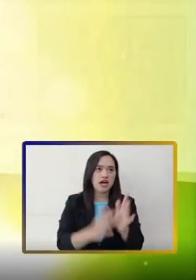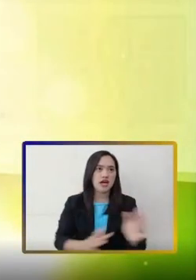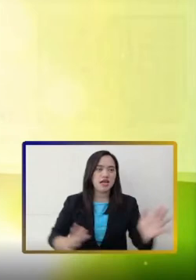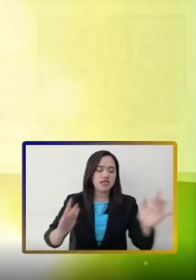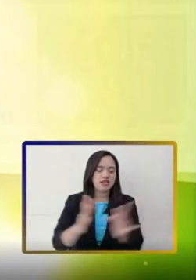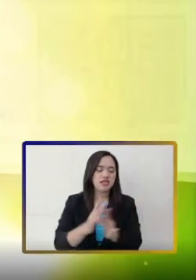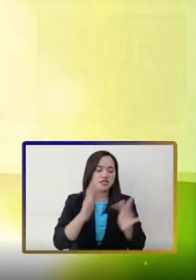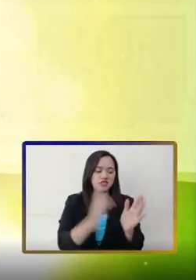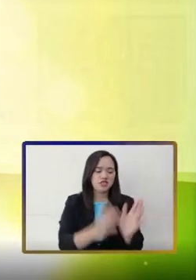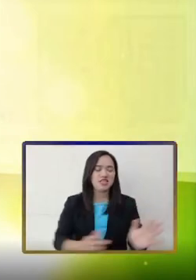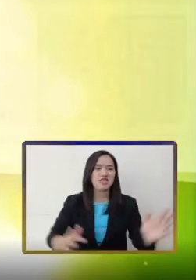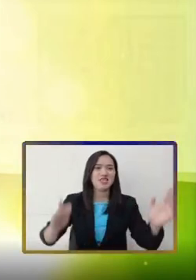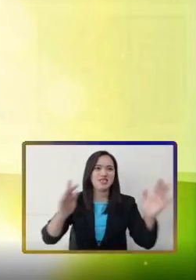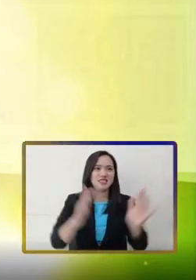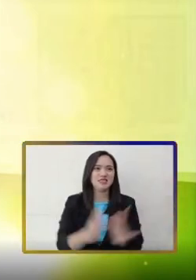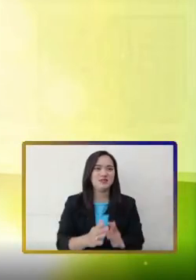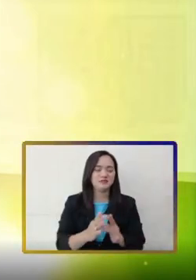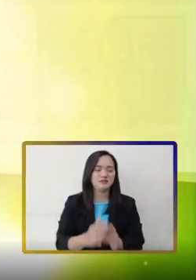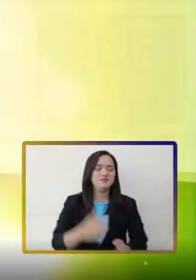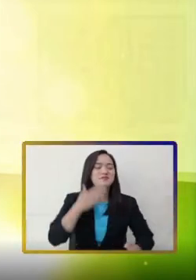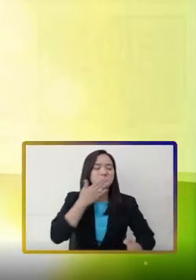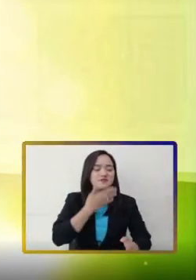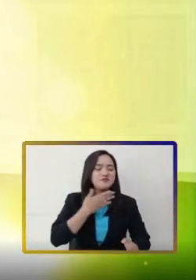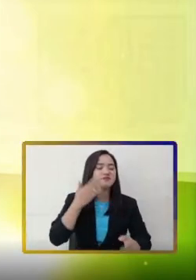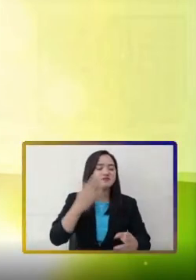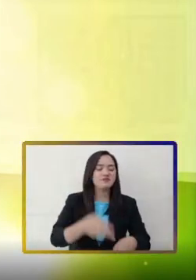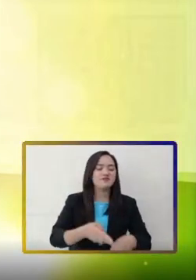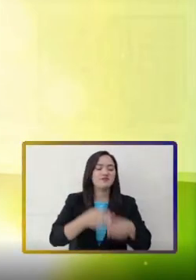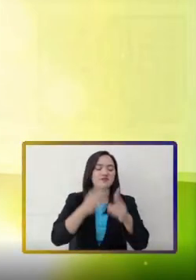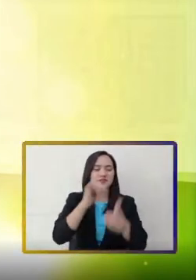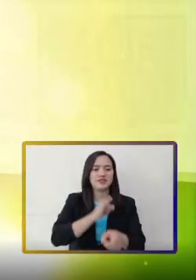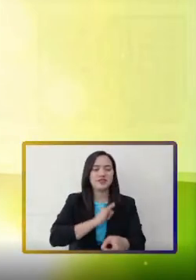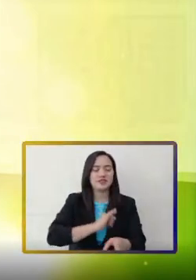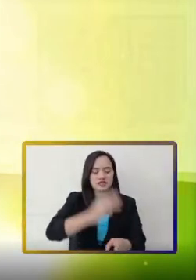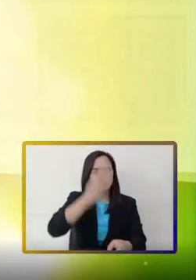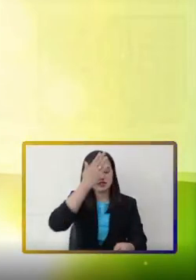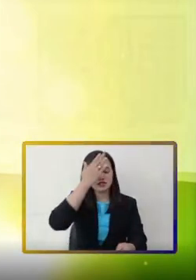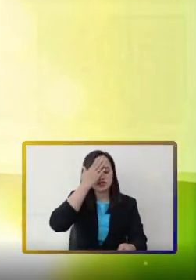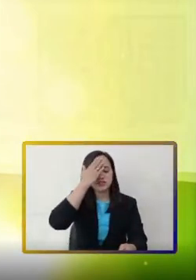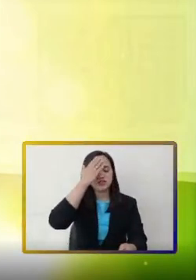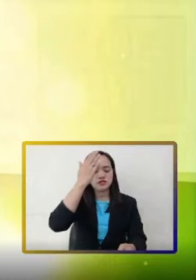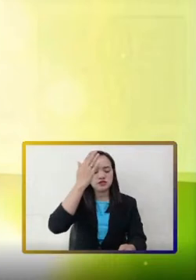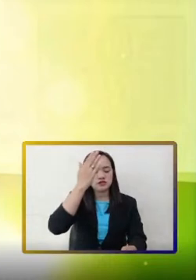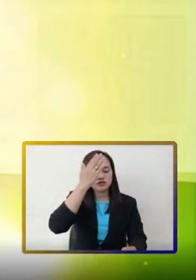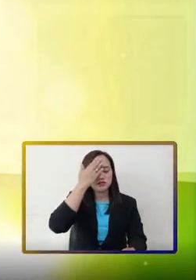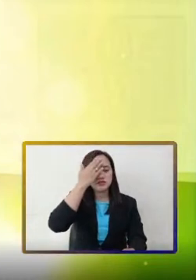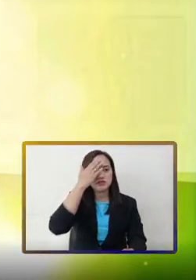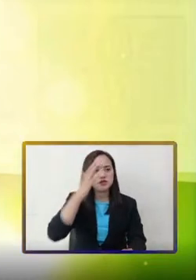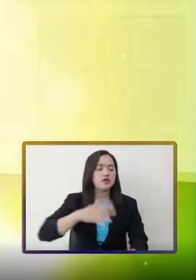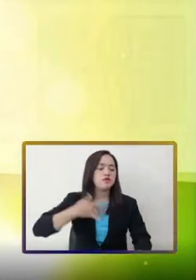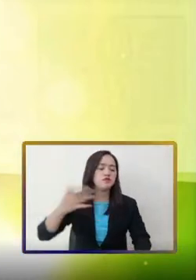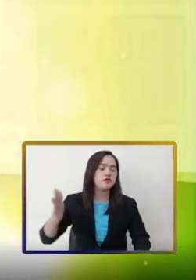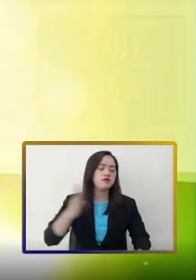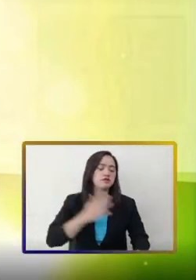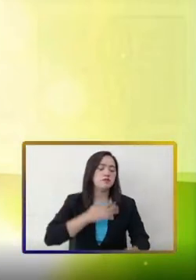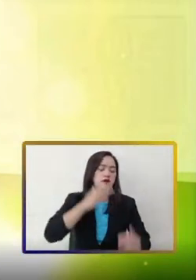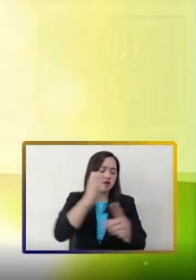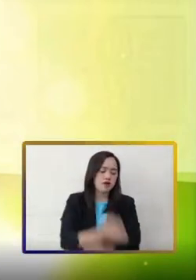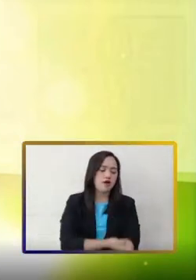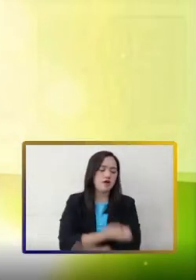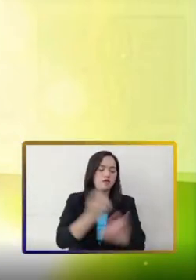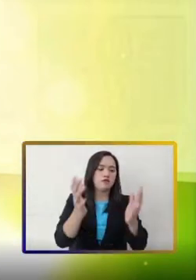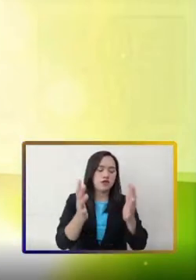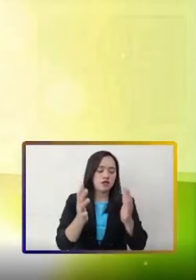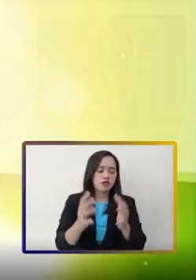Jesus, Jesus, Jesus, sweetest name I know, fills